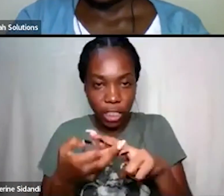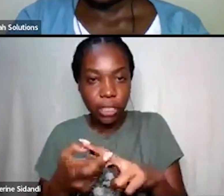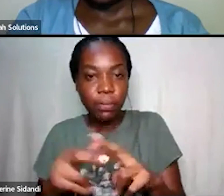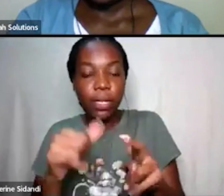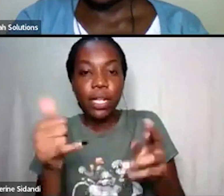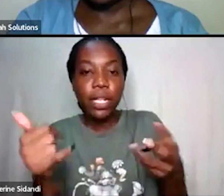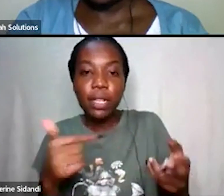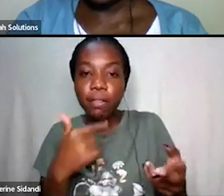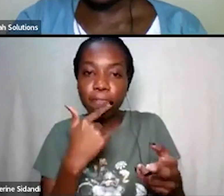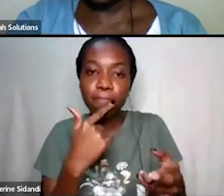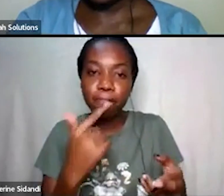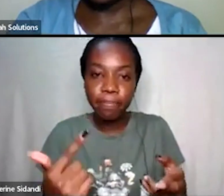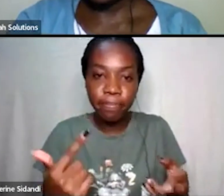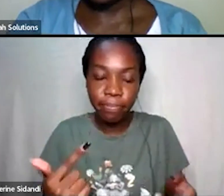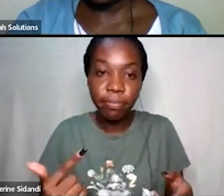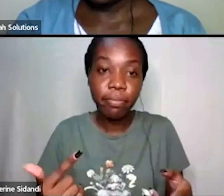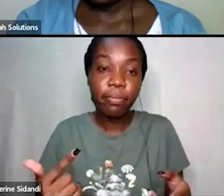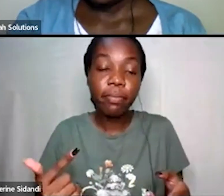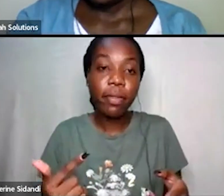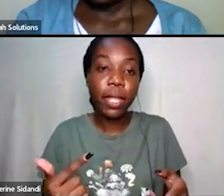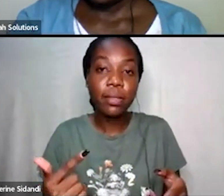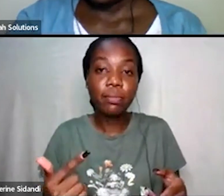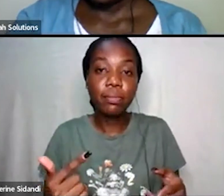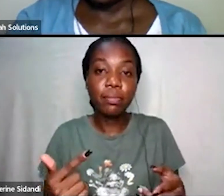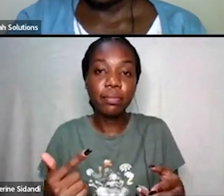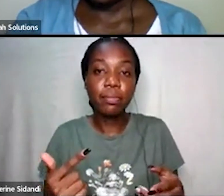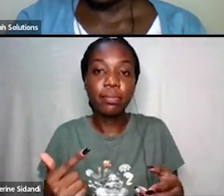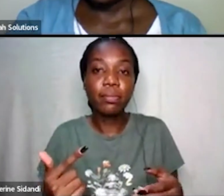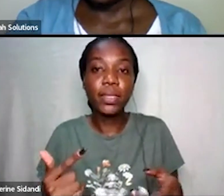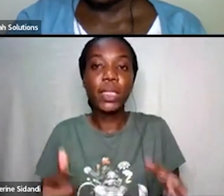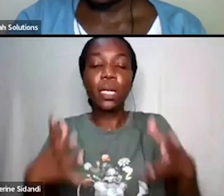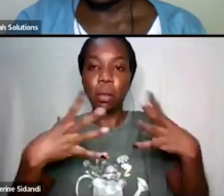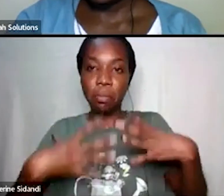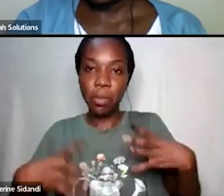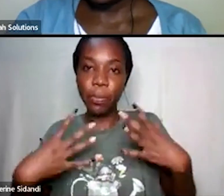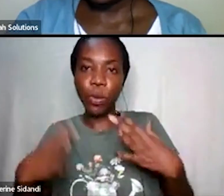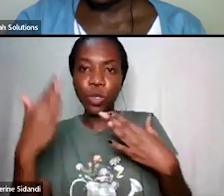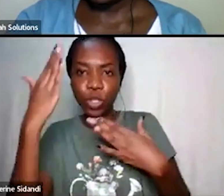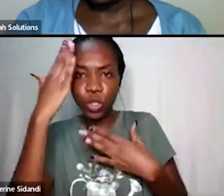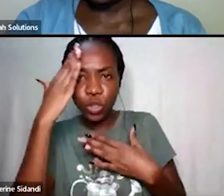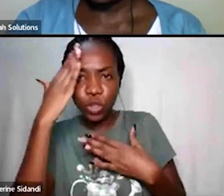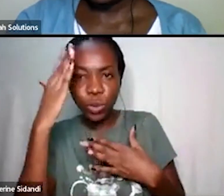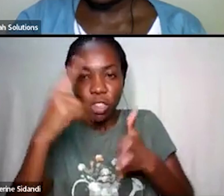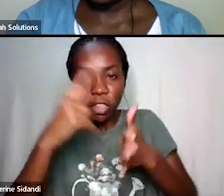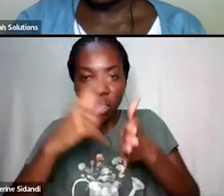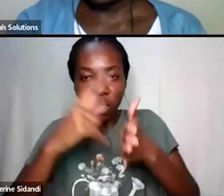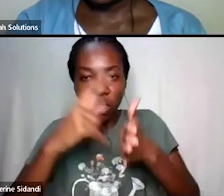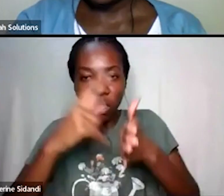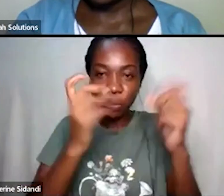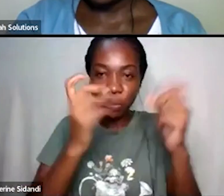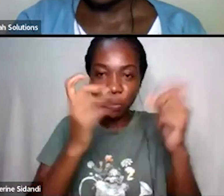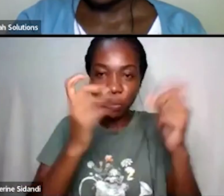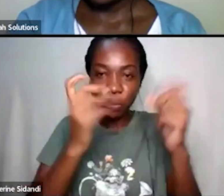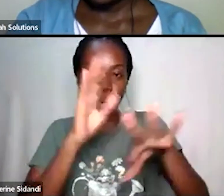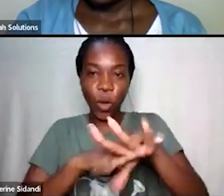Riziki, Emukule, the people you know what you can mutually depend